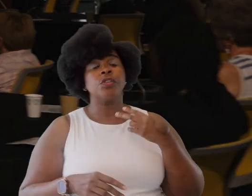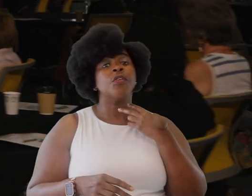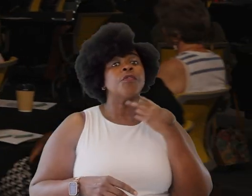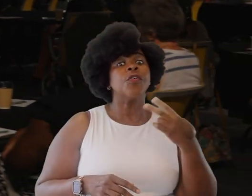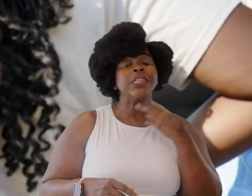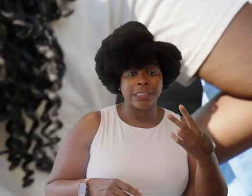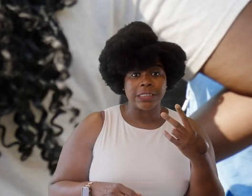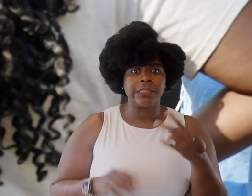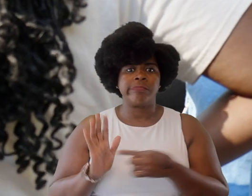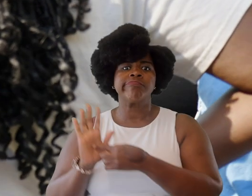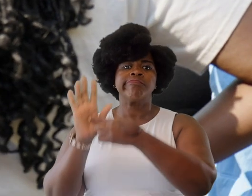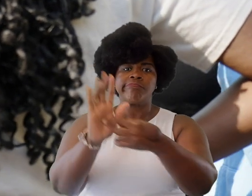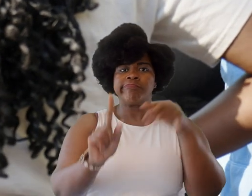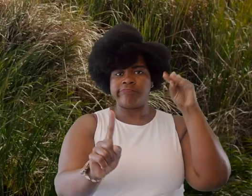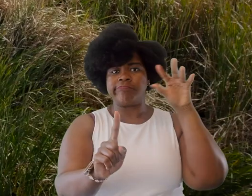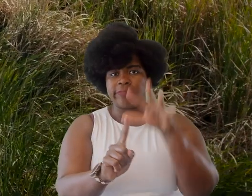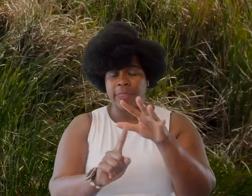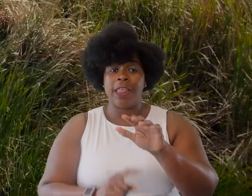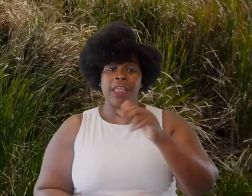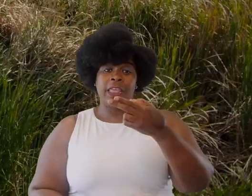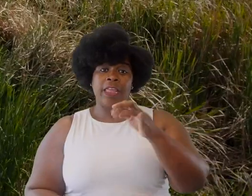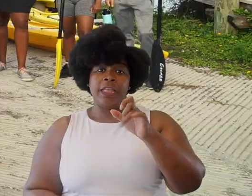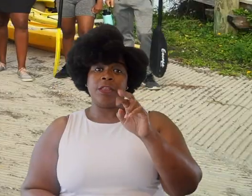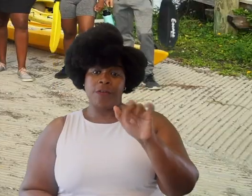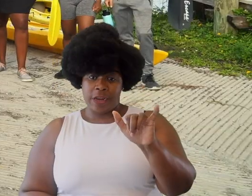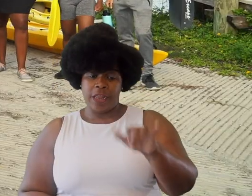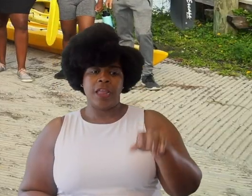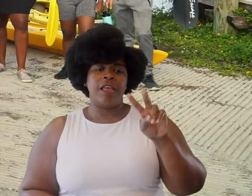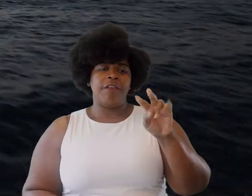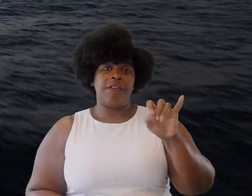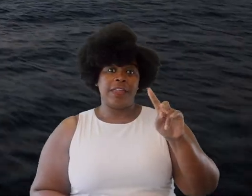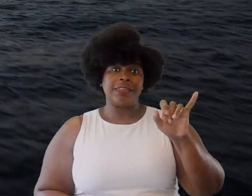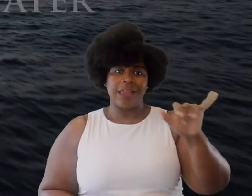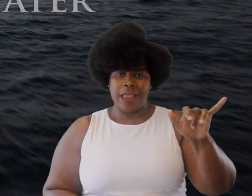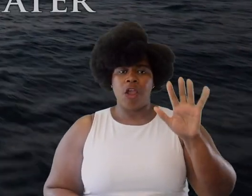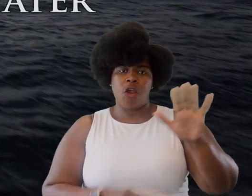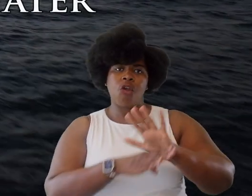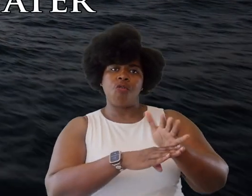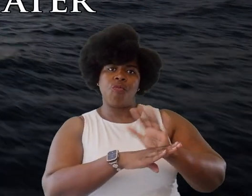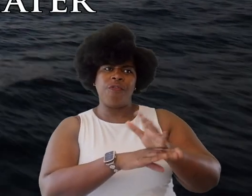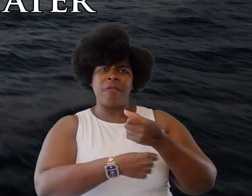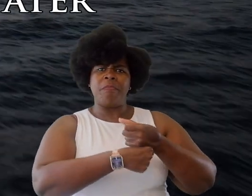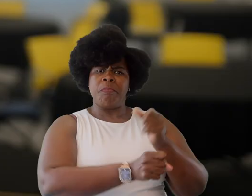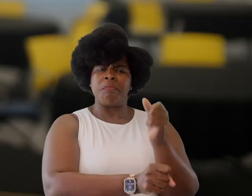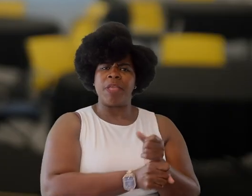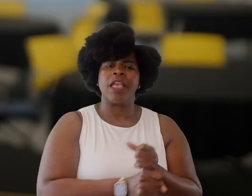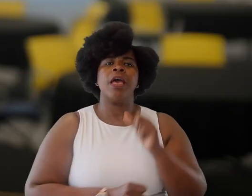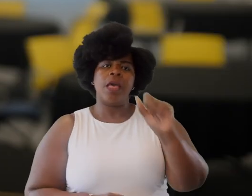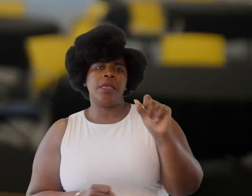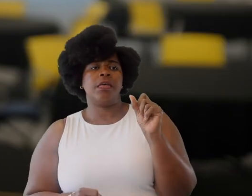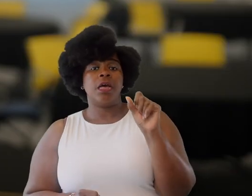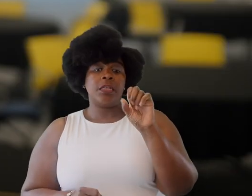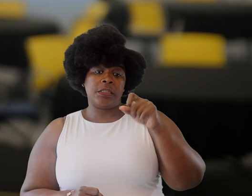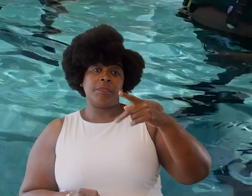of community champions like Hillary Van Dyke. They funded and produced her documentary, A Splash of Color Getting Black in the Water. Historically,